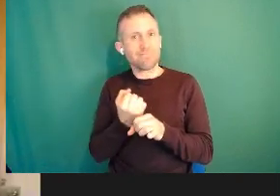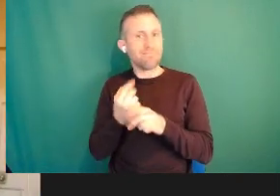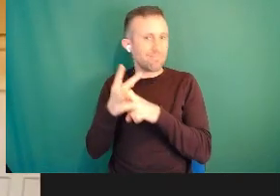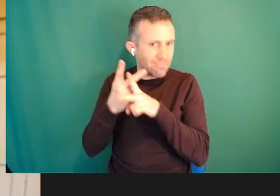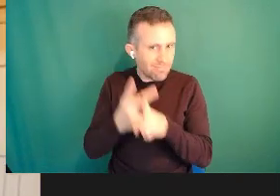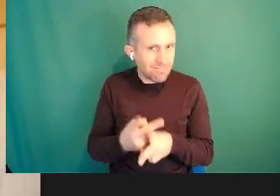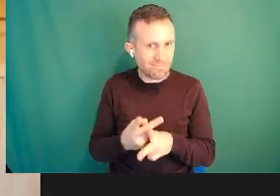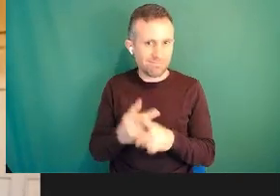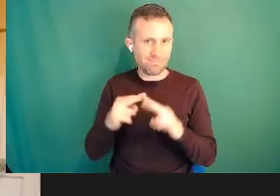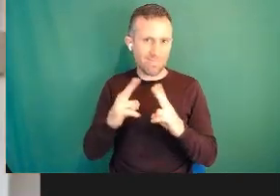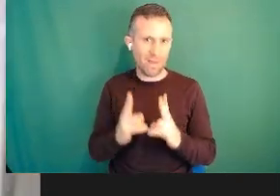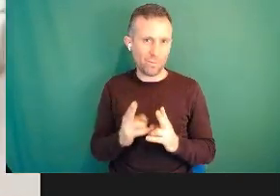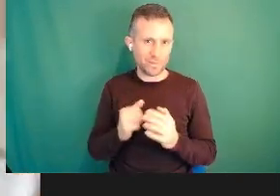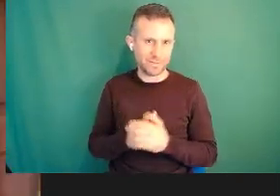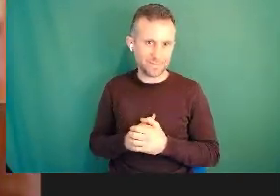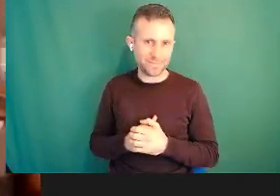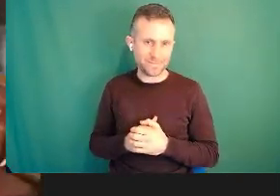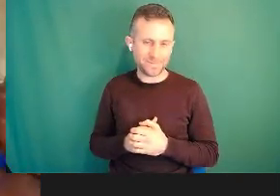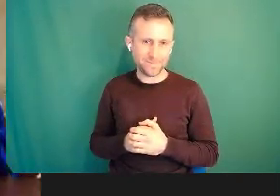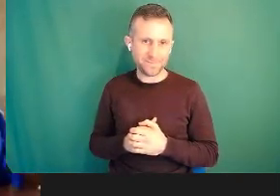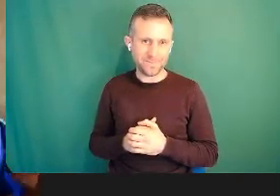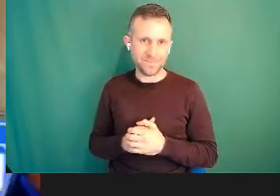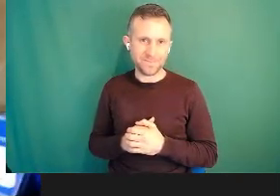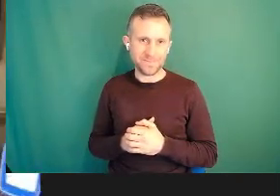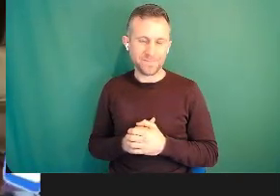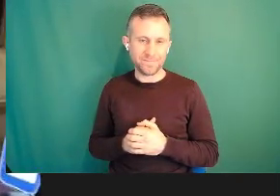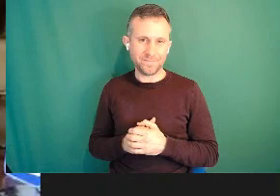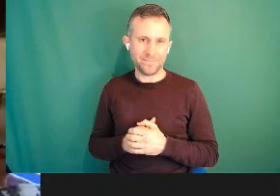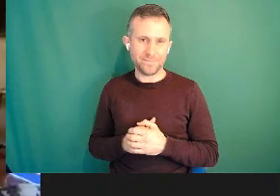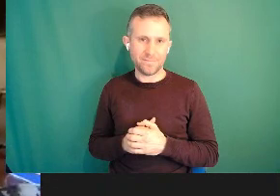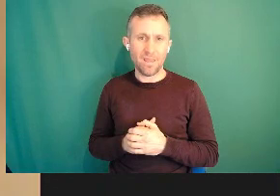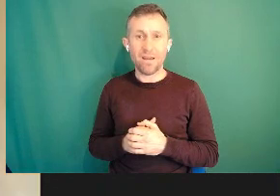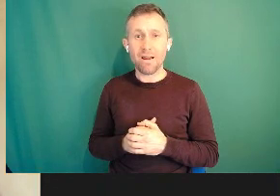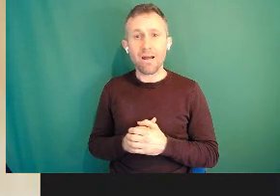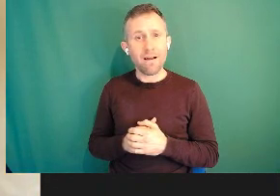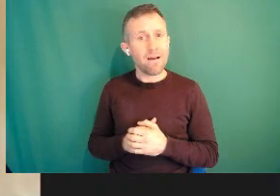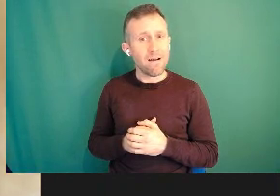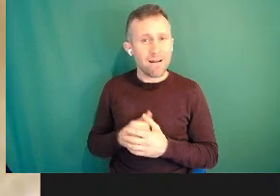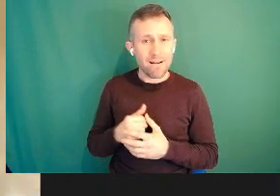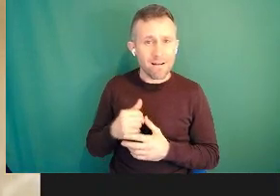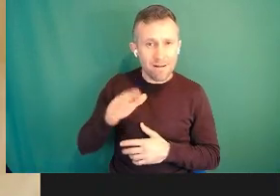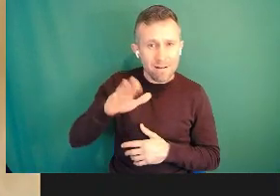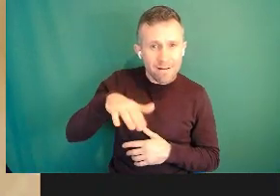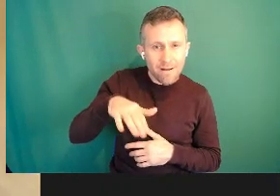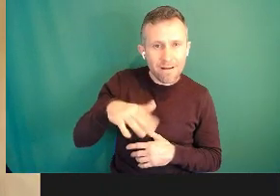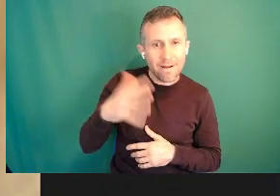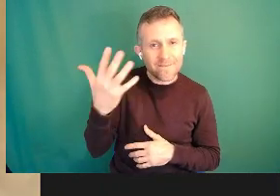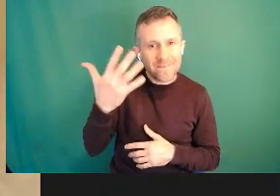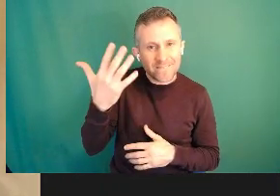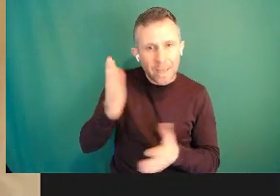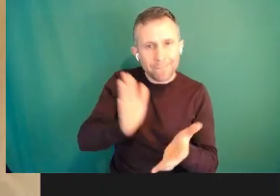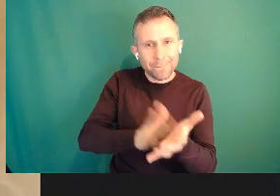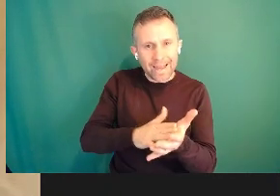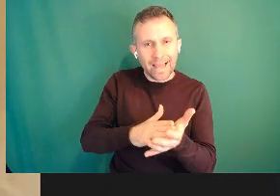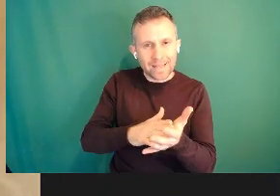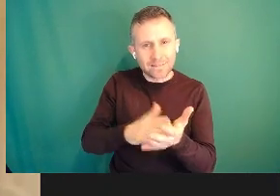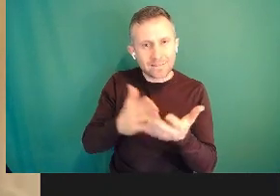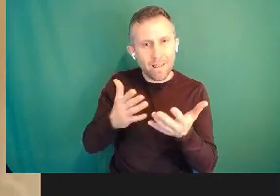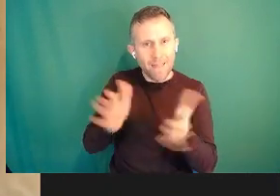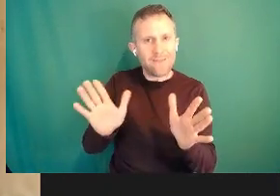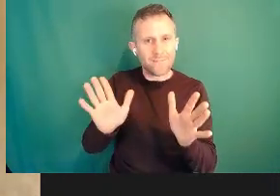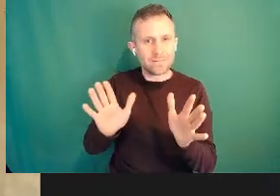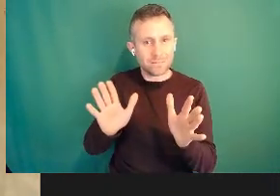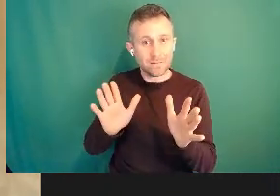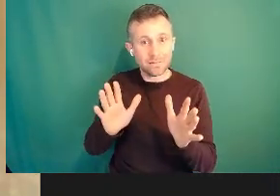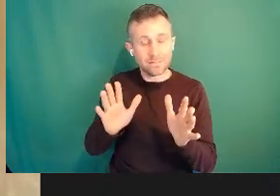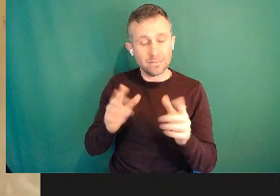So we've got about 15 minutes left. I'm going to go down the Tudor stairs, and I'll tell you a little bit about the history then.